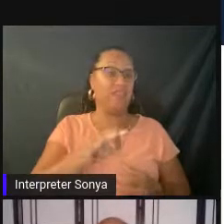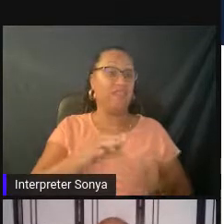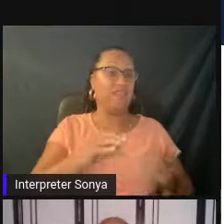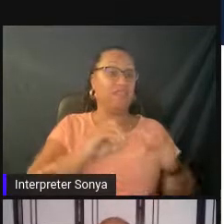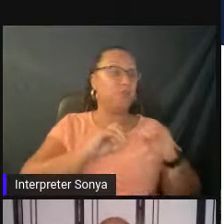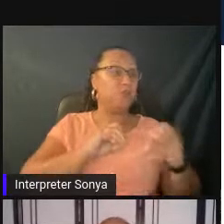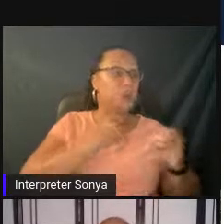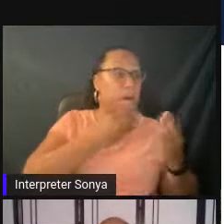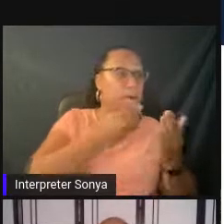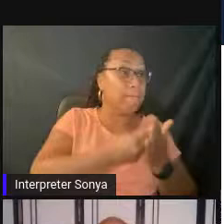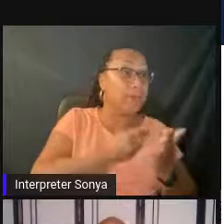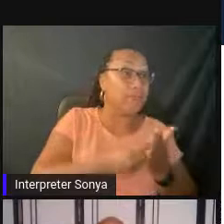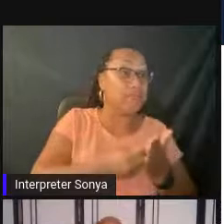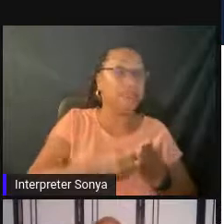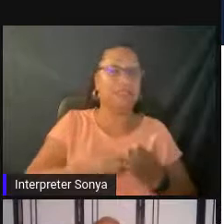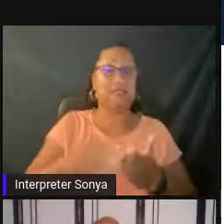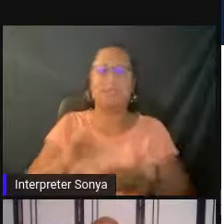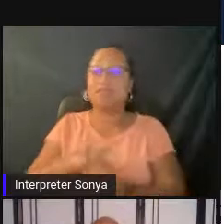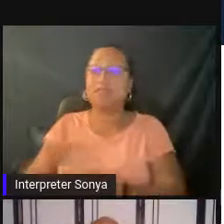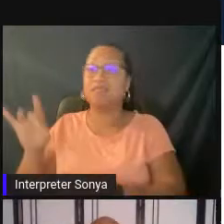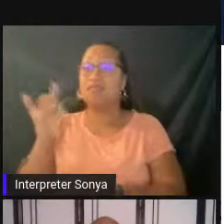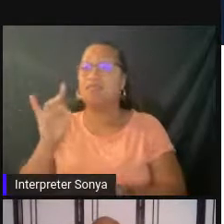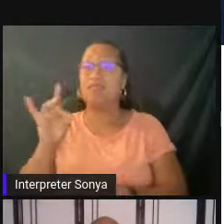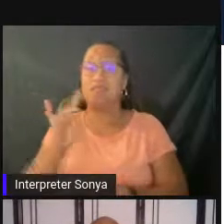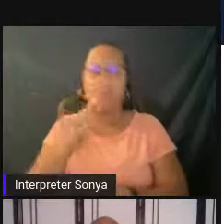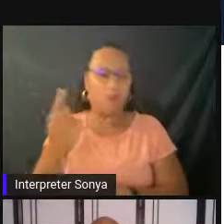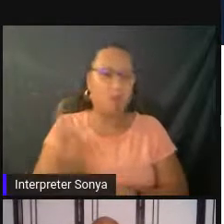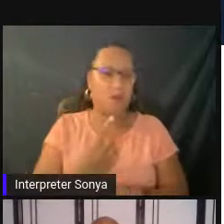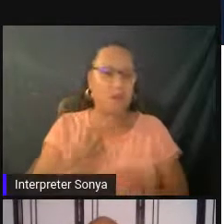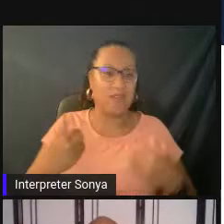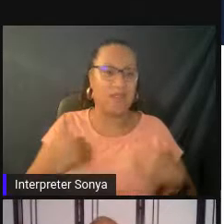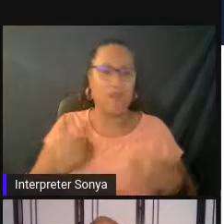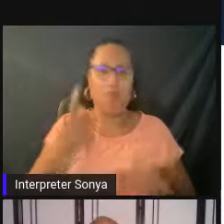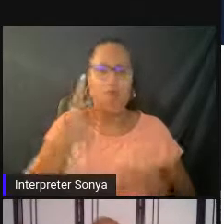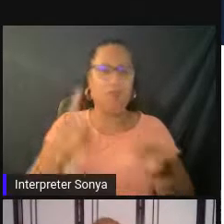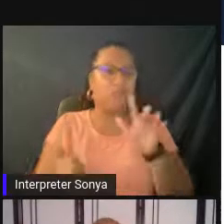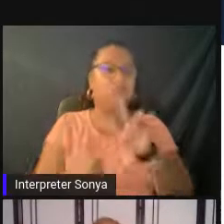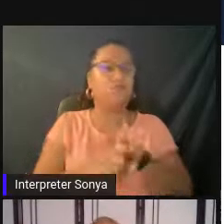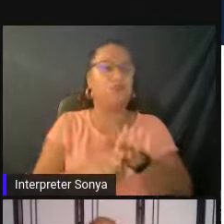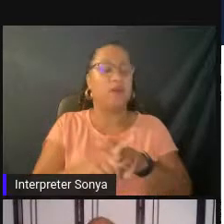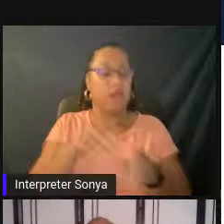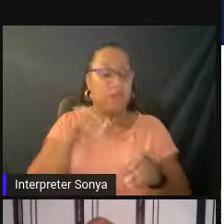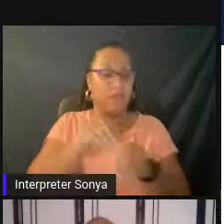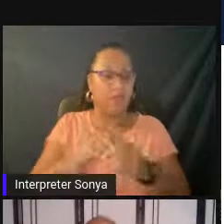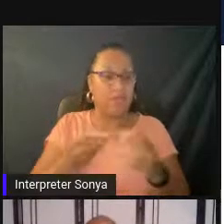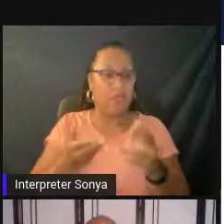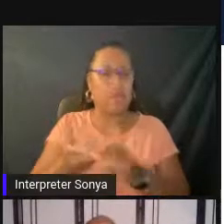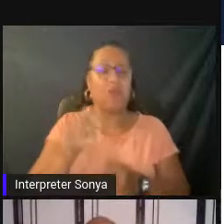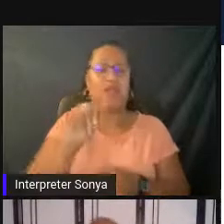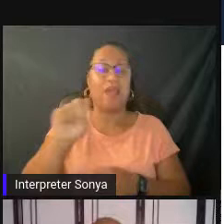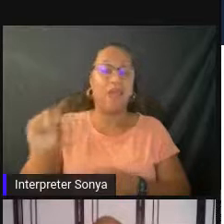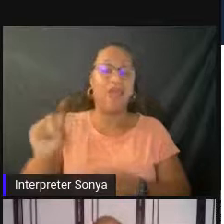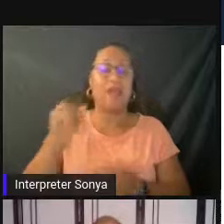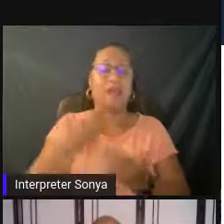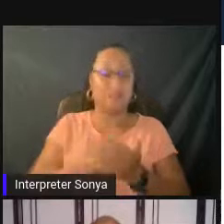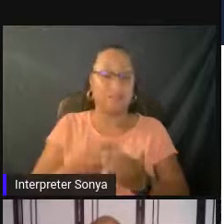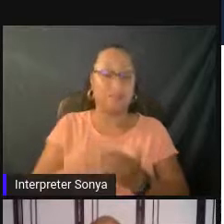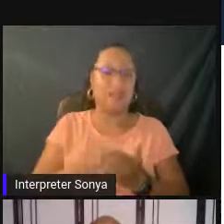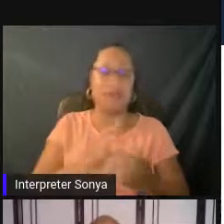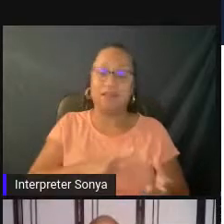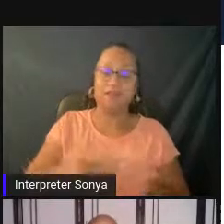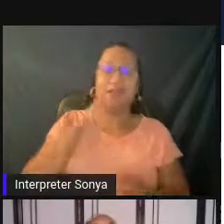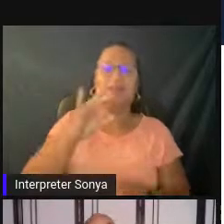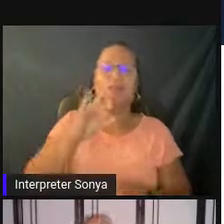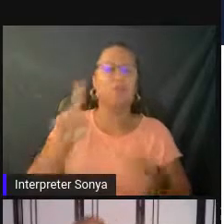and spirit. There's only one: spirit showing up in, through, and as money. Spirit showing up in, through, and as the